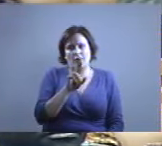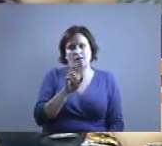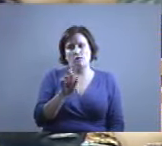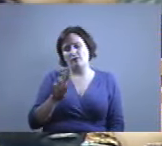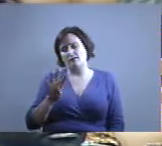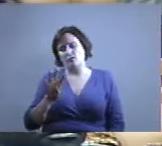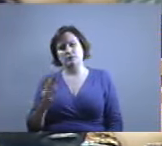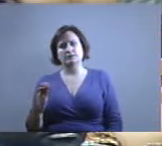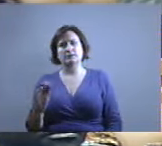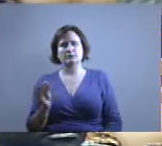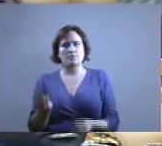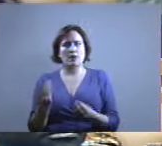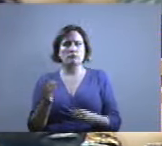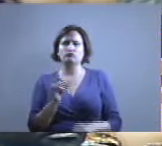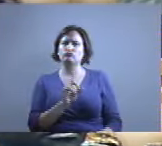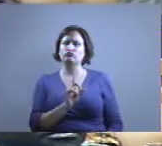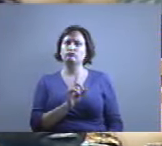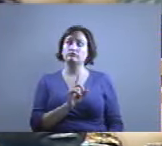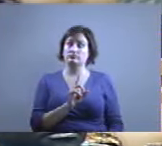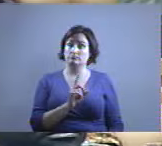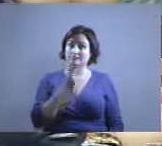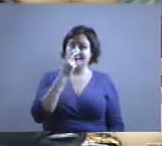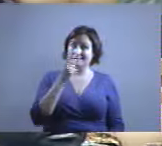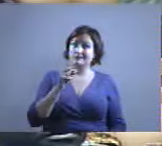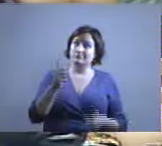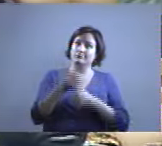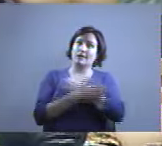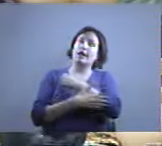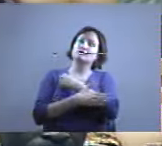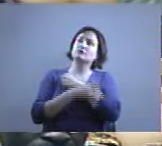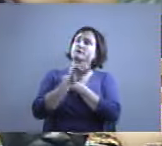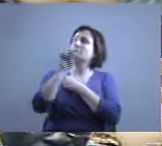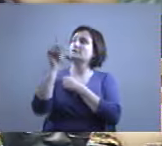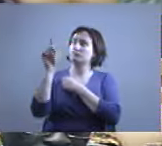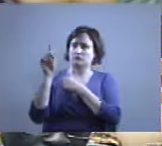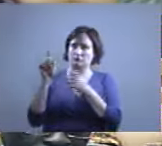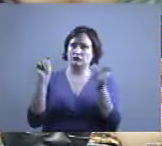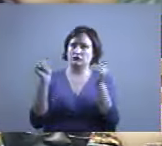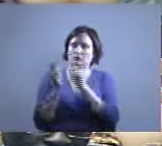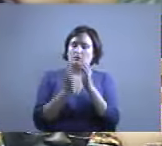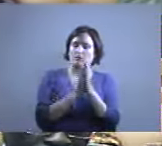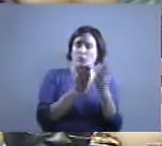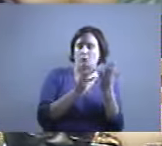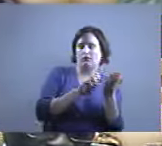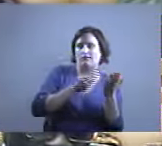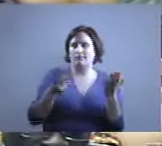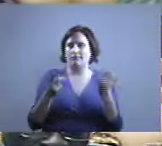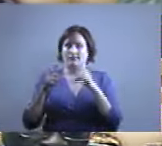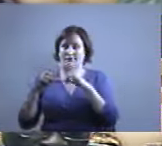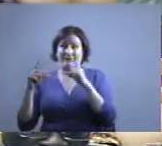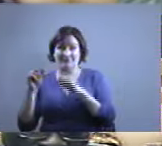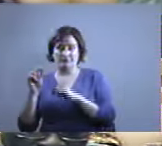say with countries that have made a change of this kind, the public is required to pay a fee